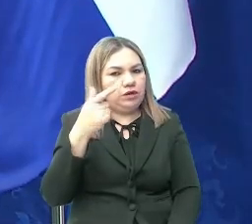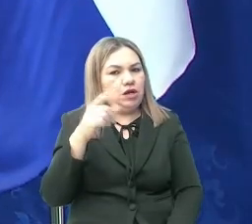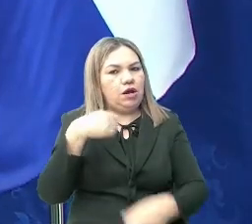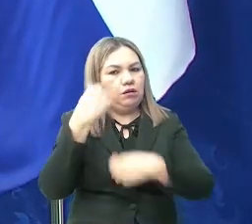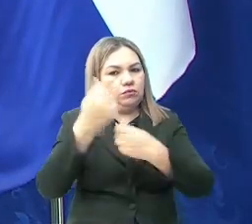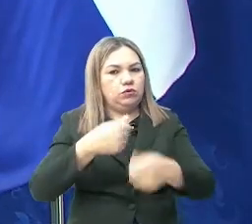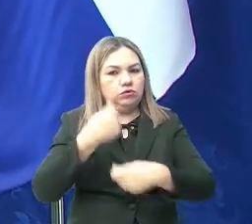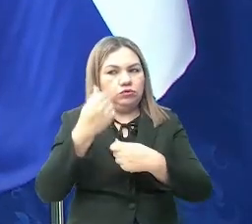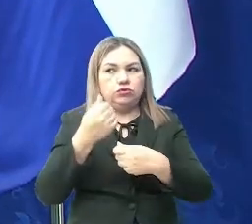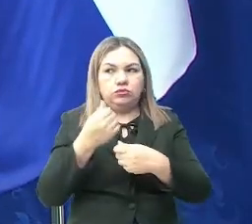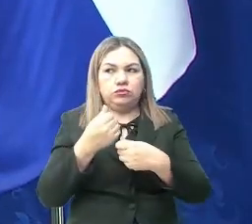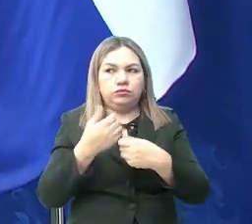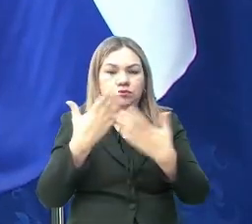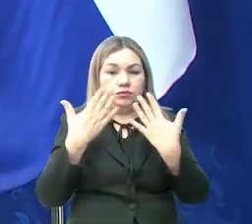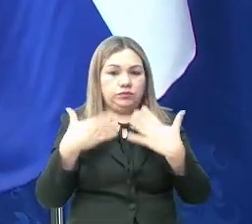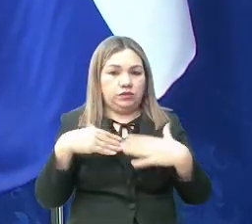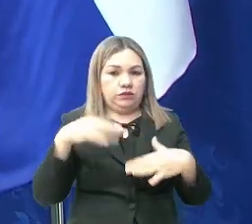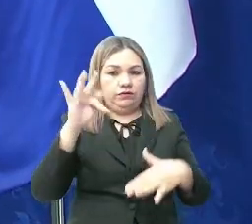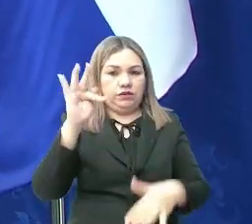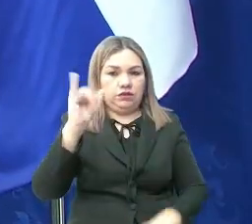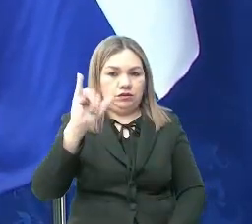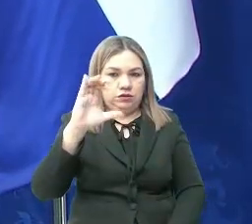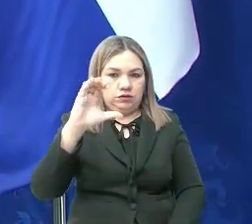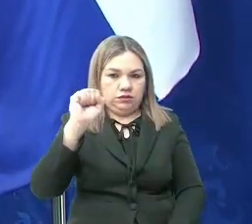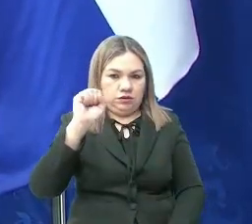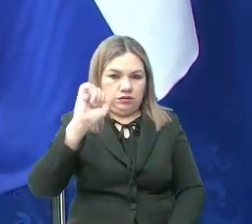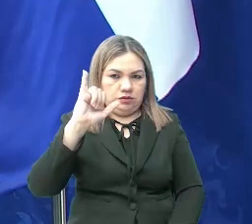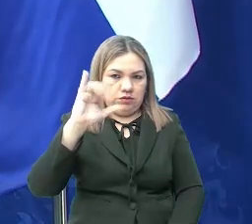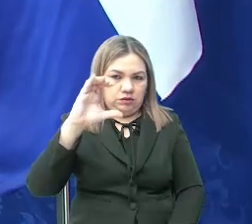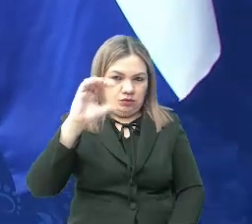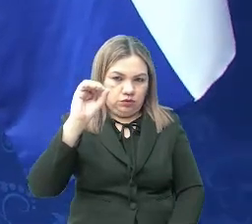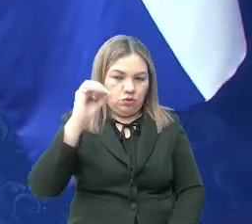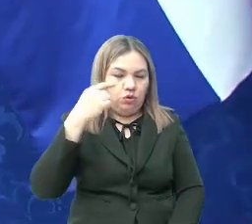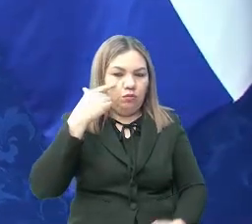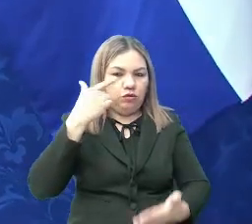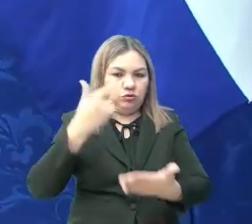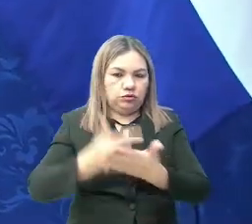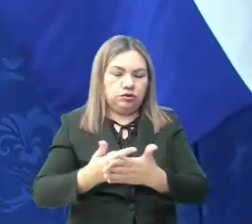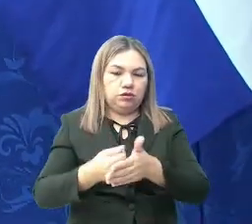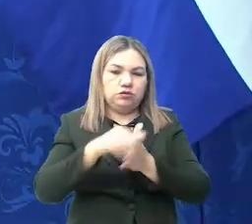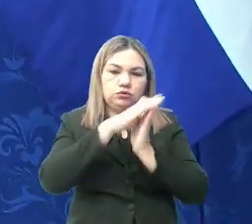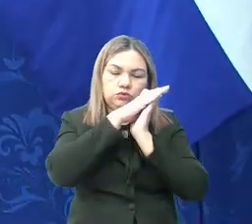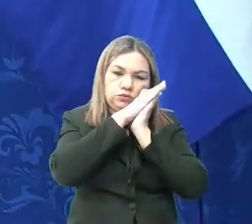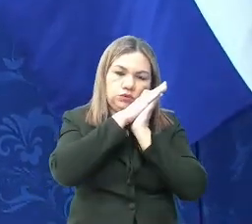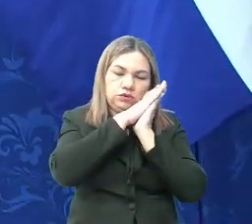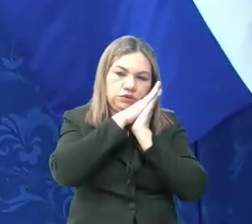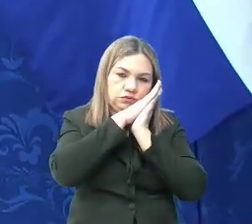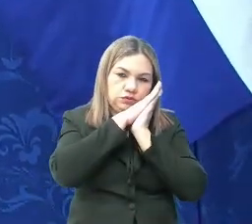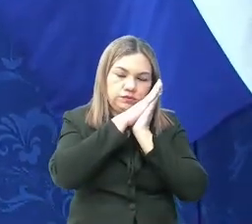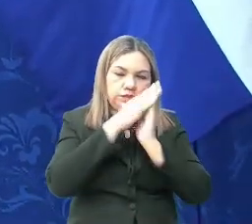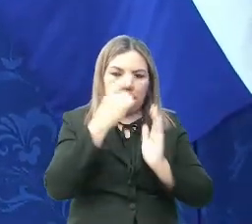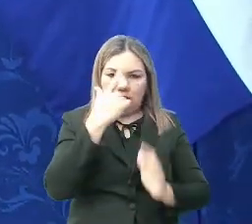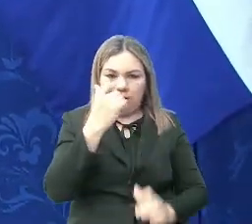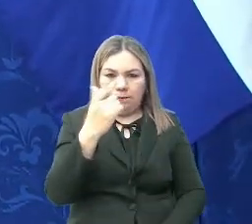the apostle. Here's what you see physically. But ask the Lord to show you in dreams who I am.